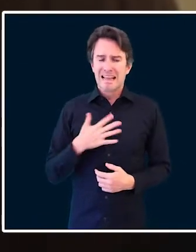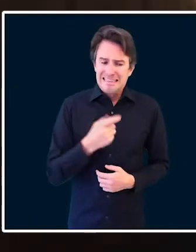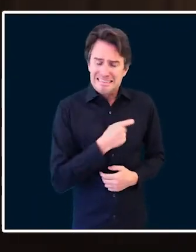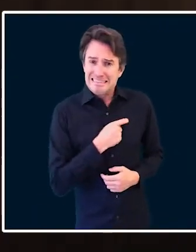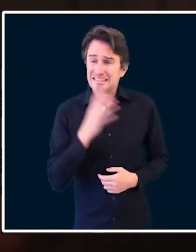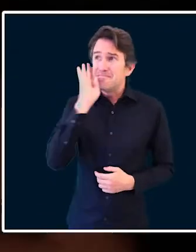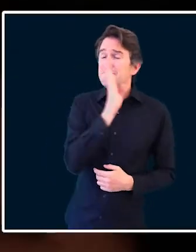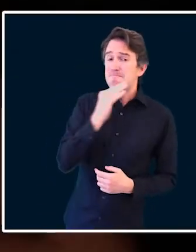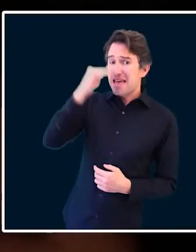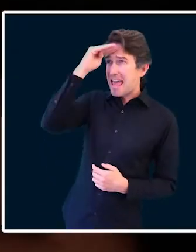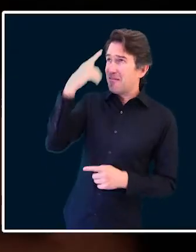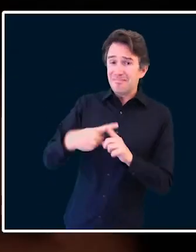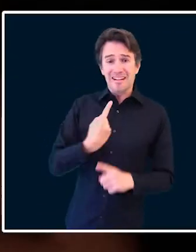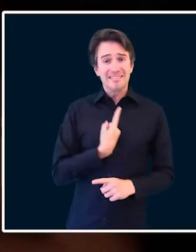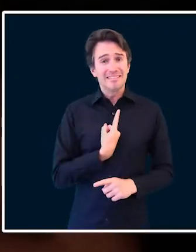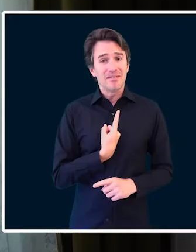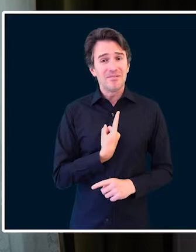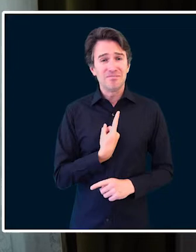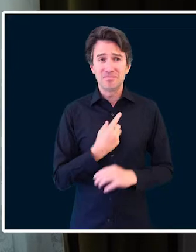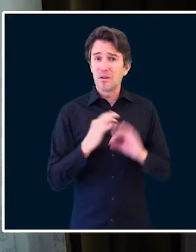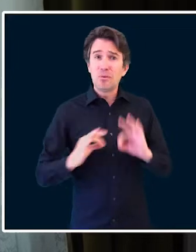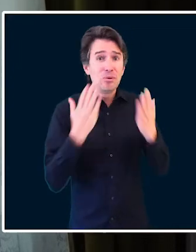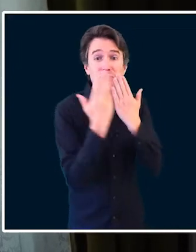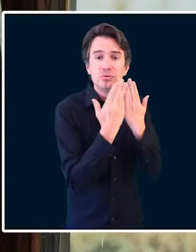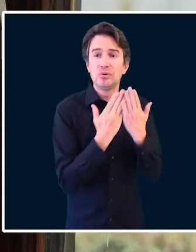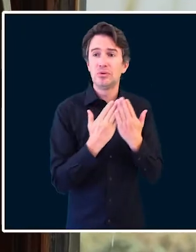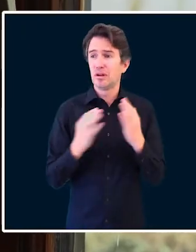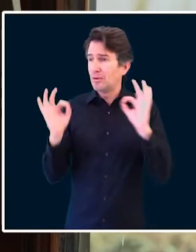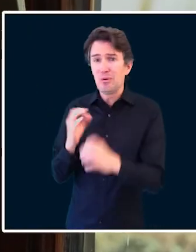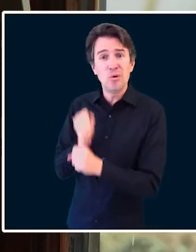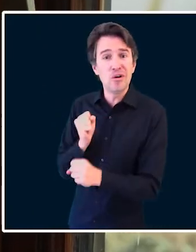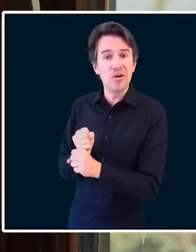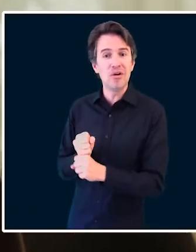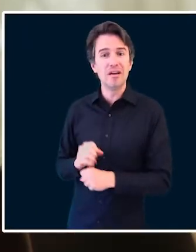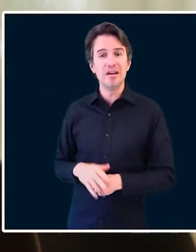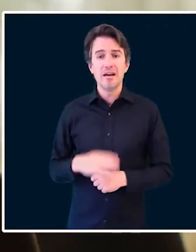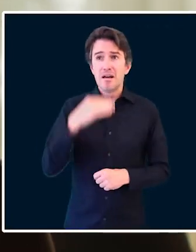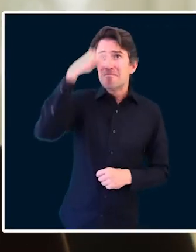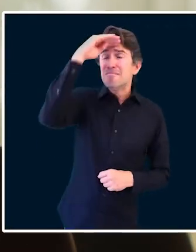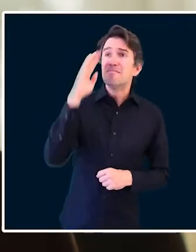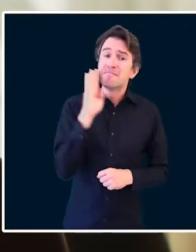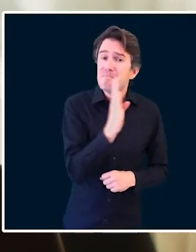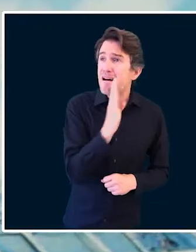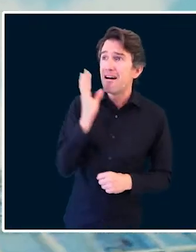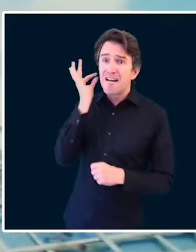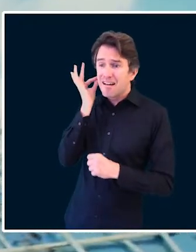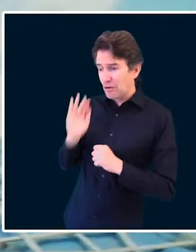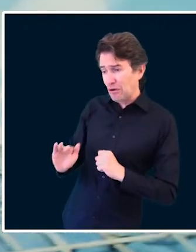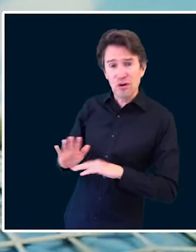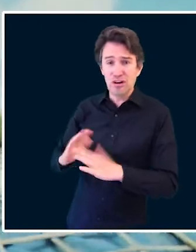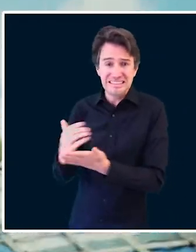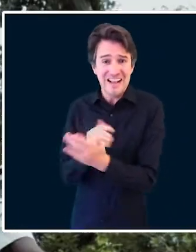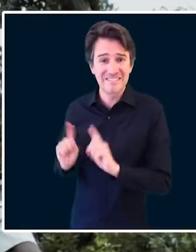I'm scared for my parents and myself. No school, no work, mothers and daughters alike, unsafe.